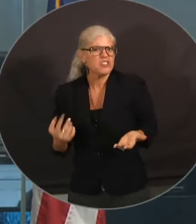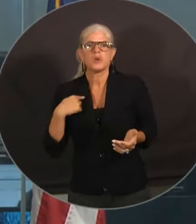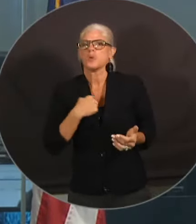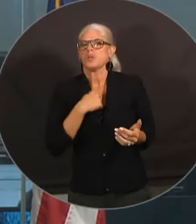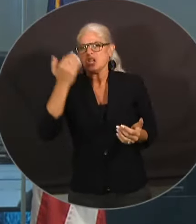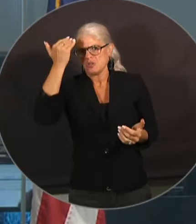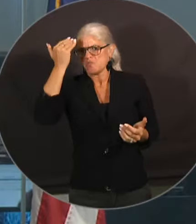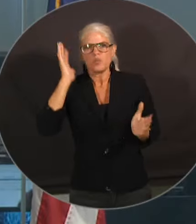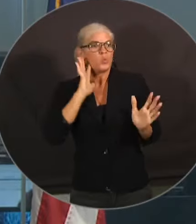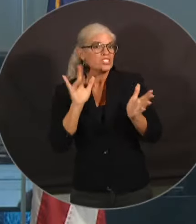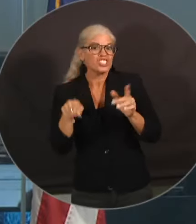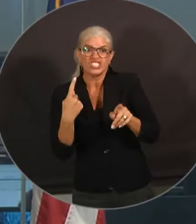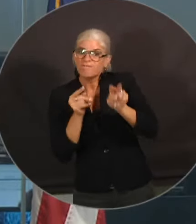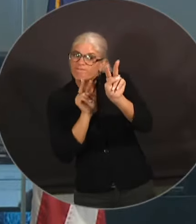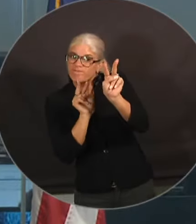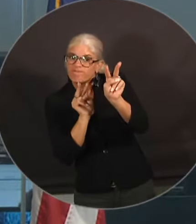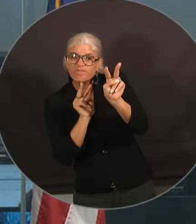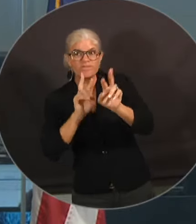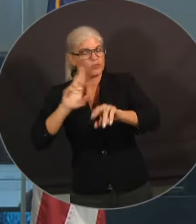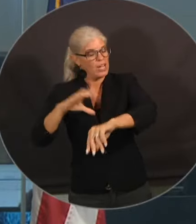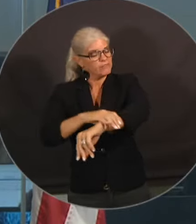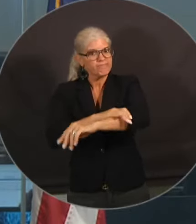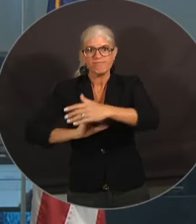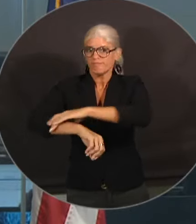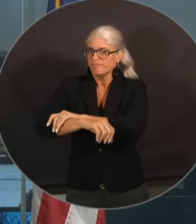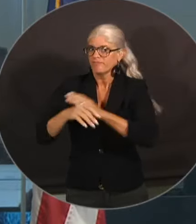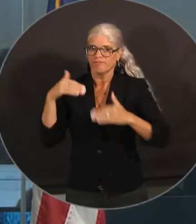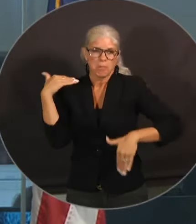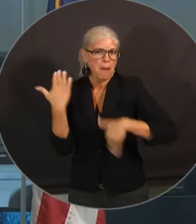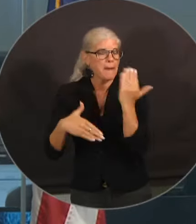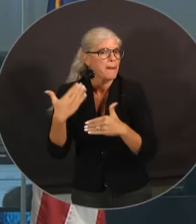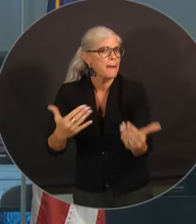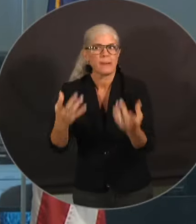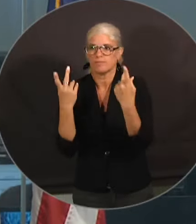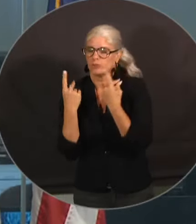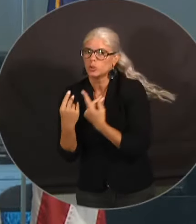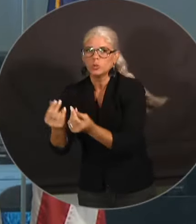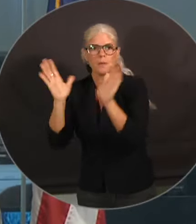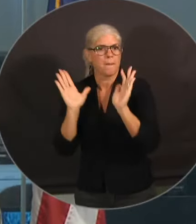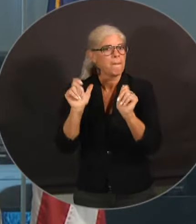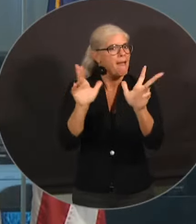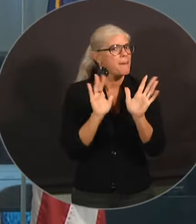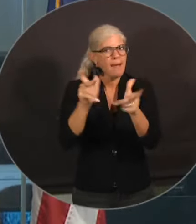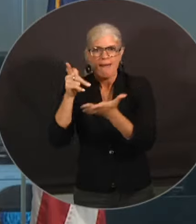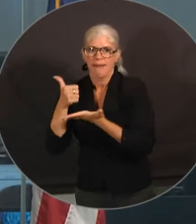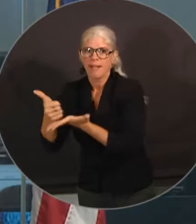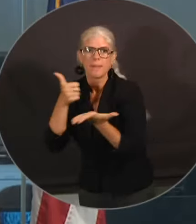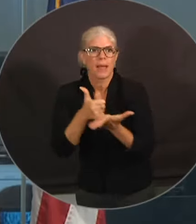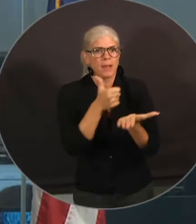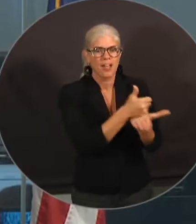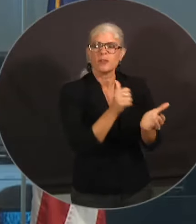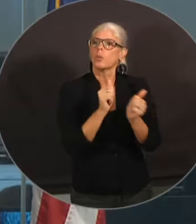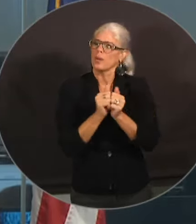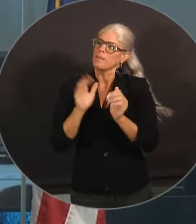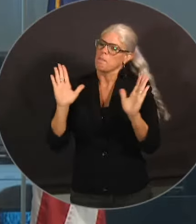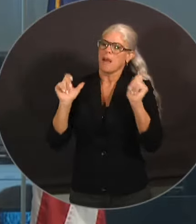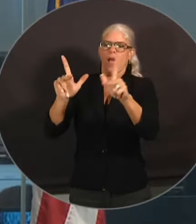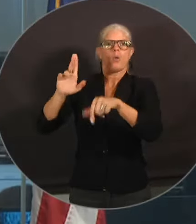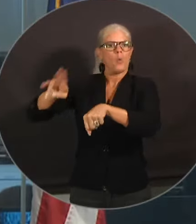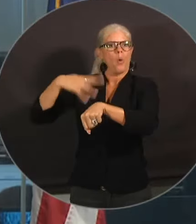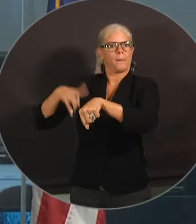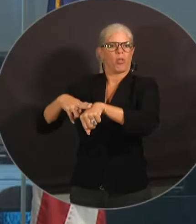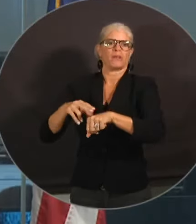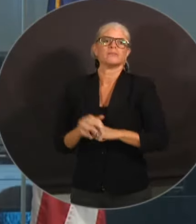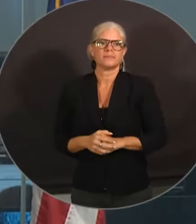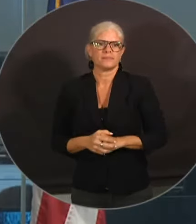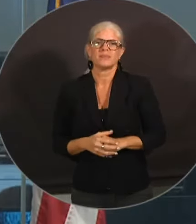to get on the scene and see what needs to be done in terms of helping up with the recovery efforts. We do have a lot of